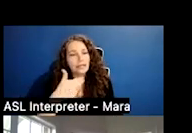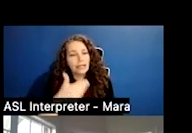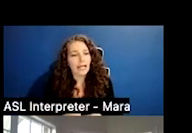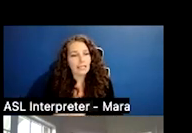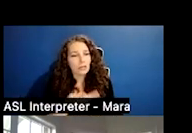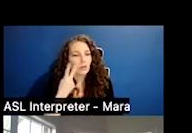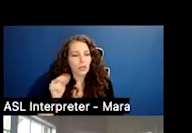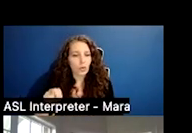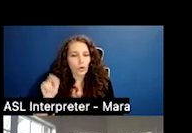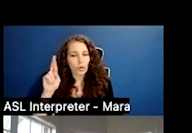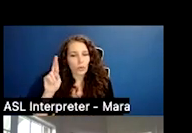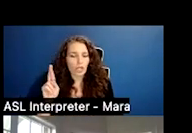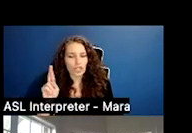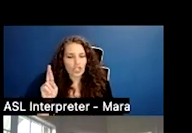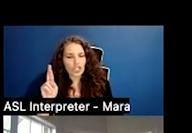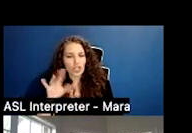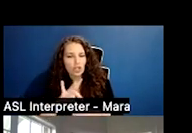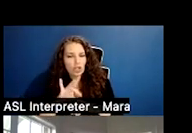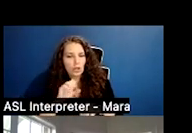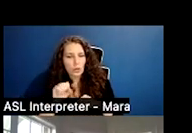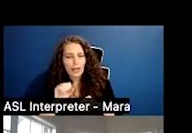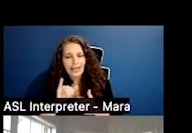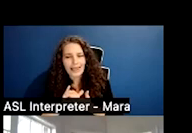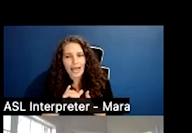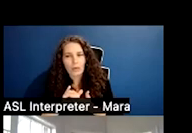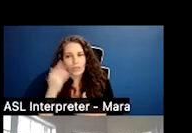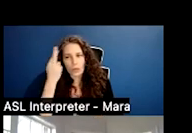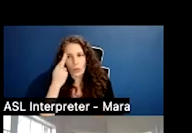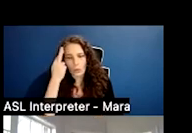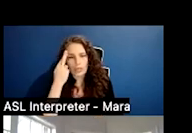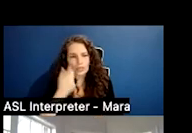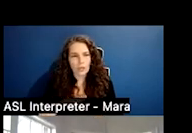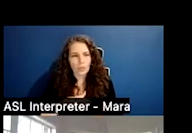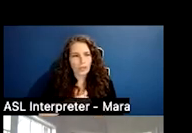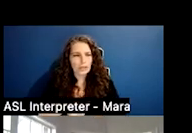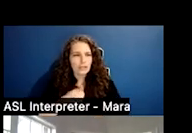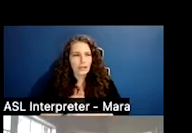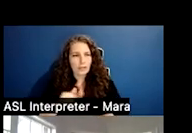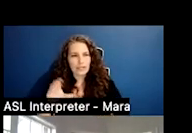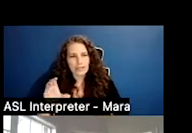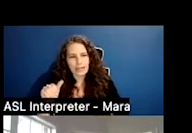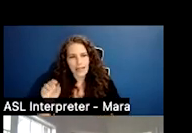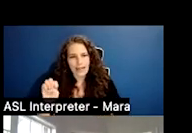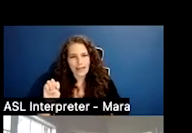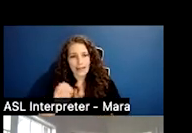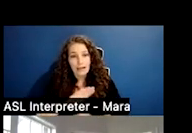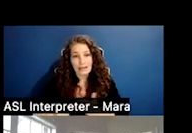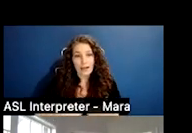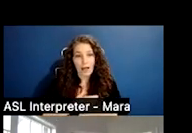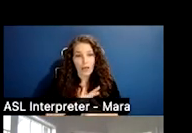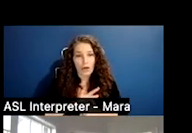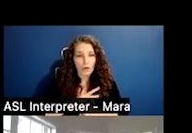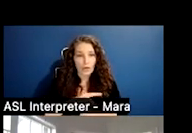Northridge earthquake was the reason for creating the California Earthquake Authority. So all of the earthquakes down below